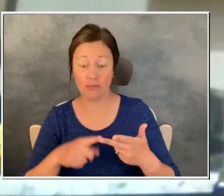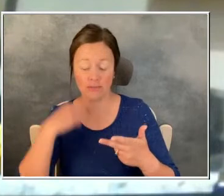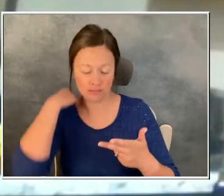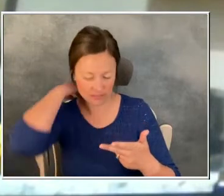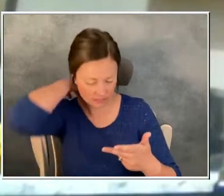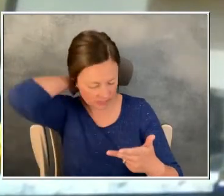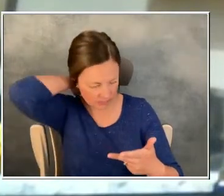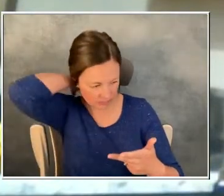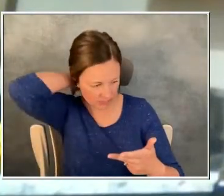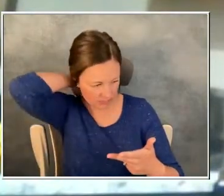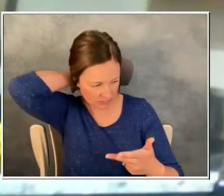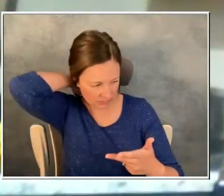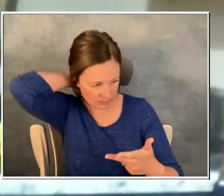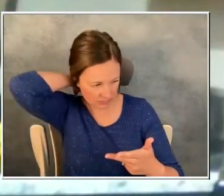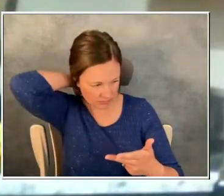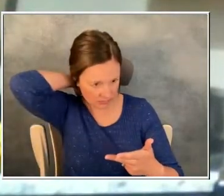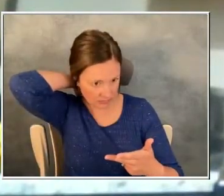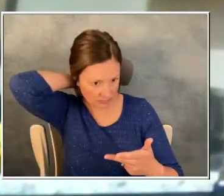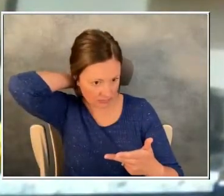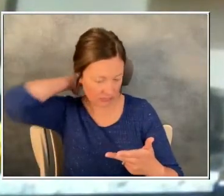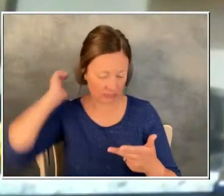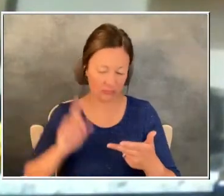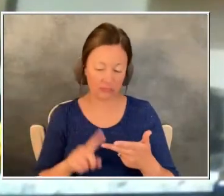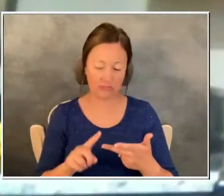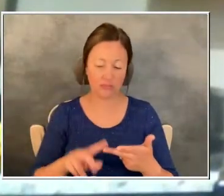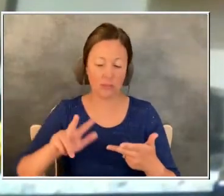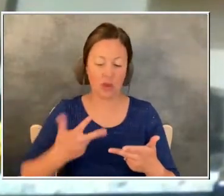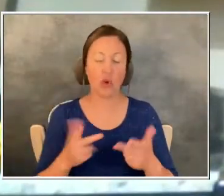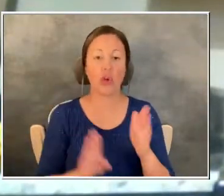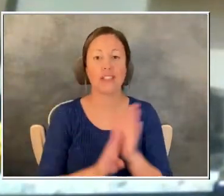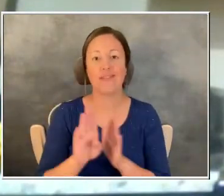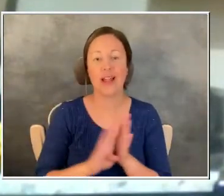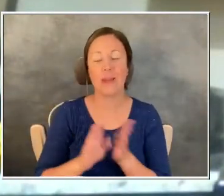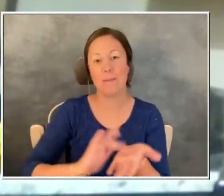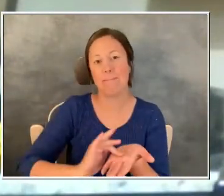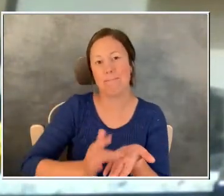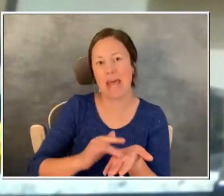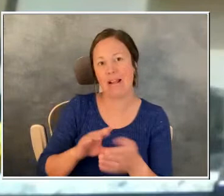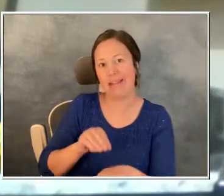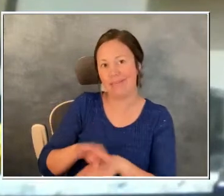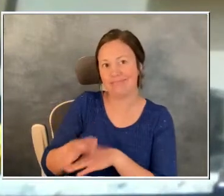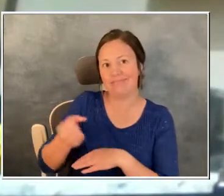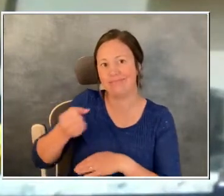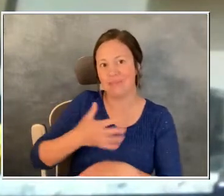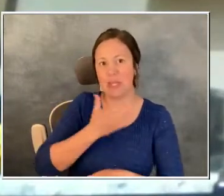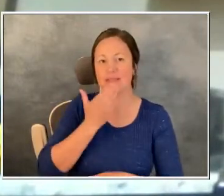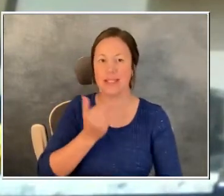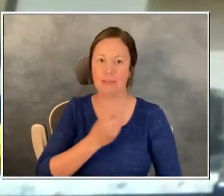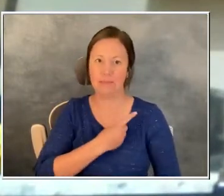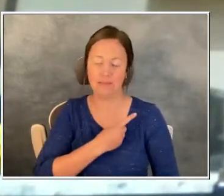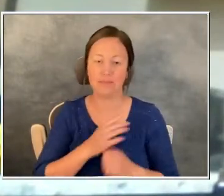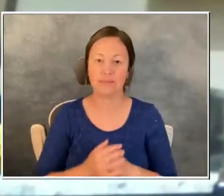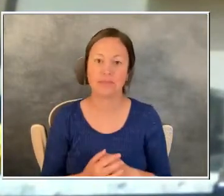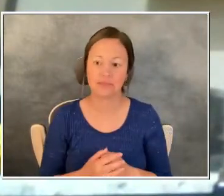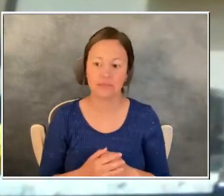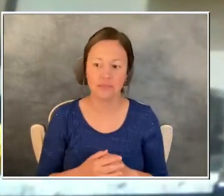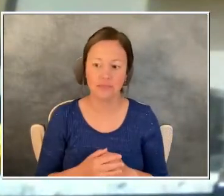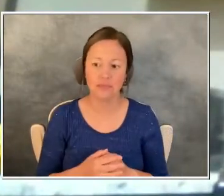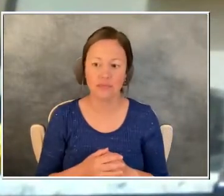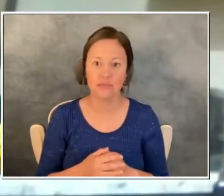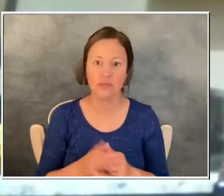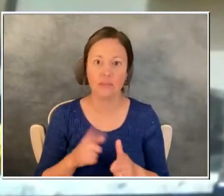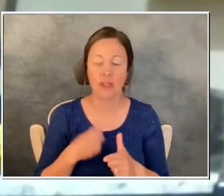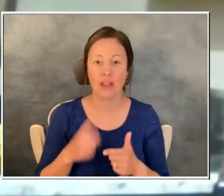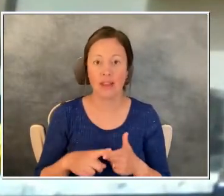I developed medically induced diabetes, and then